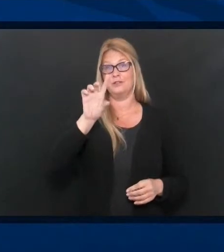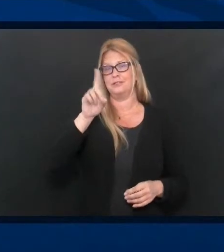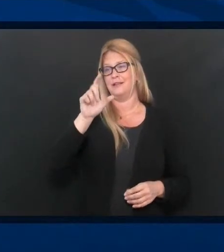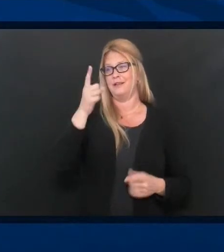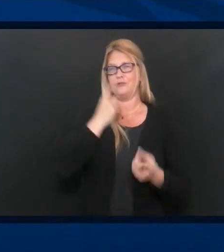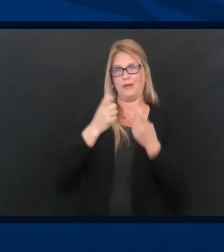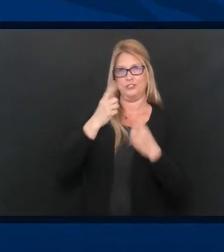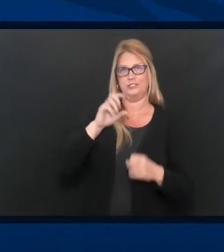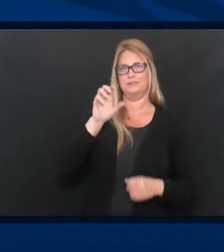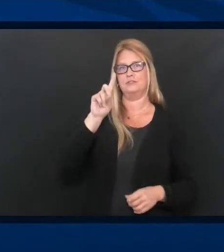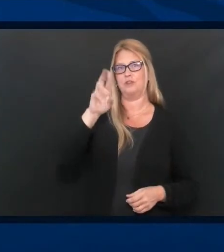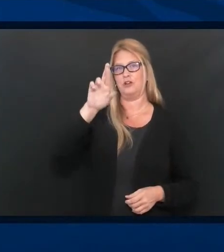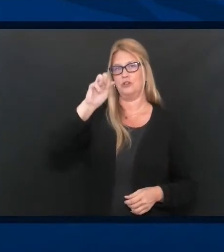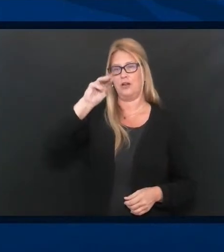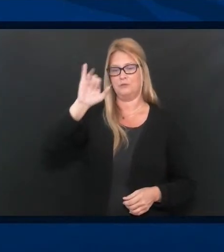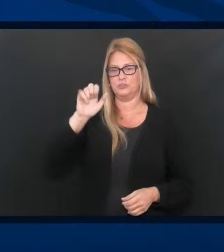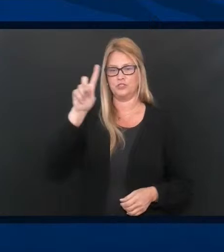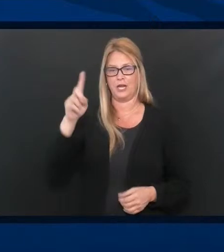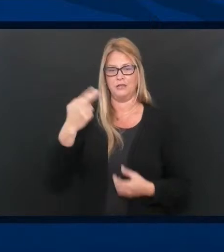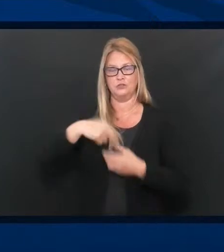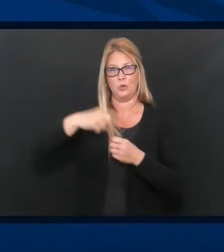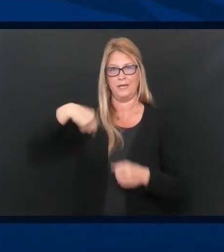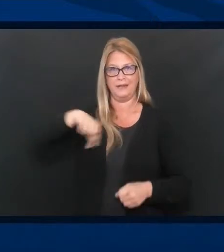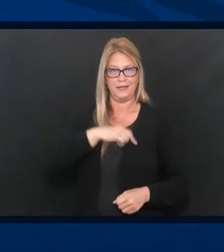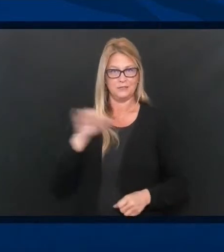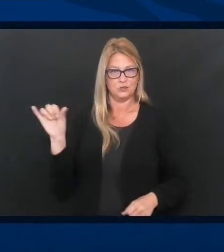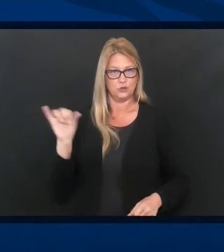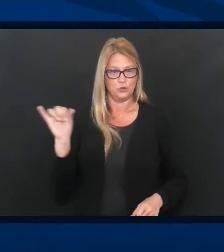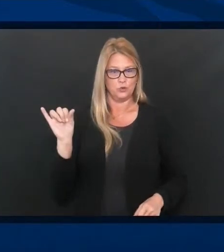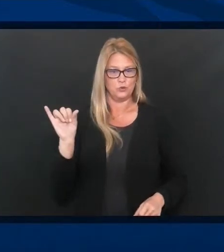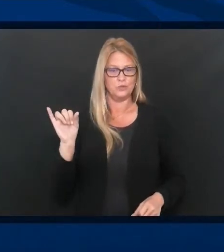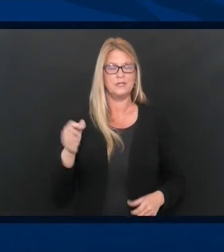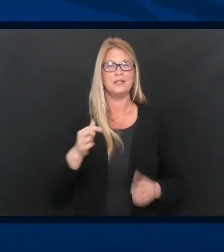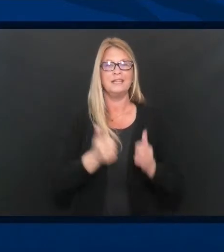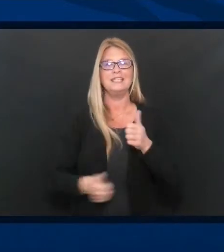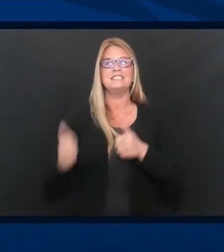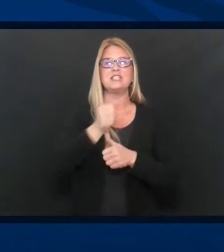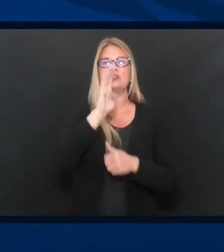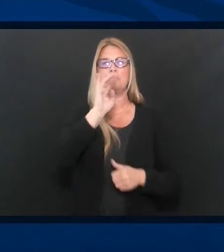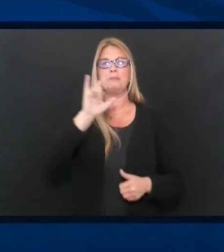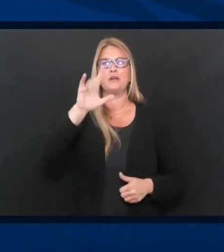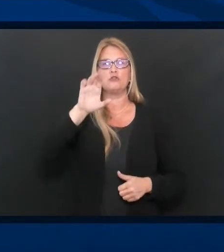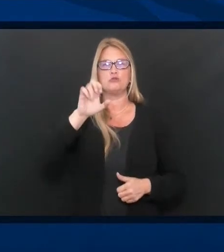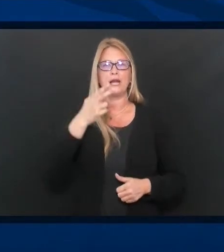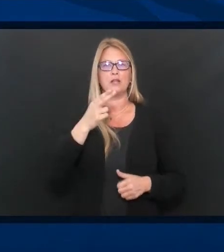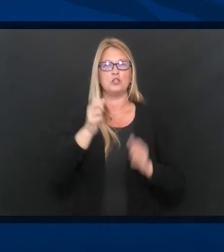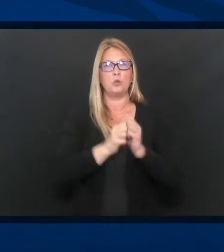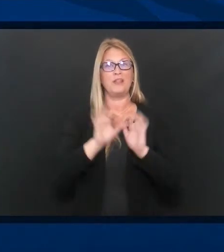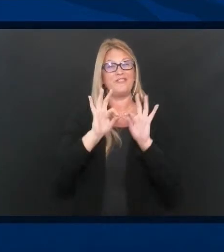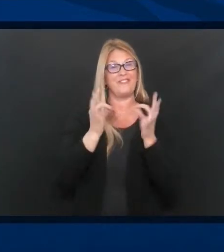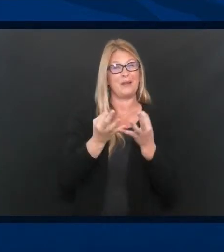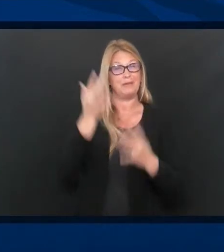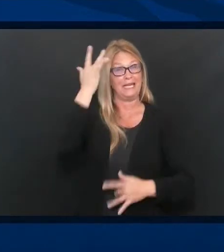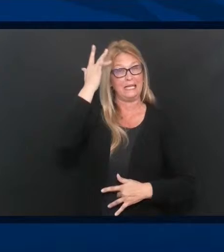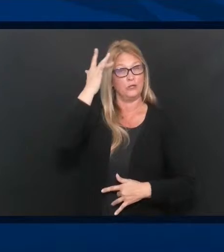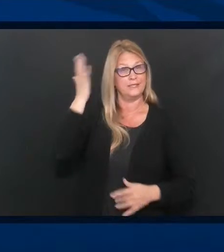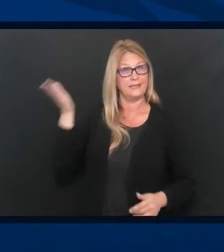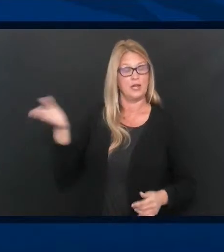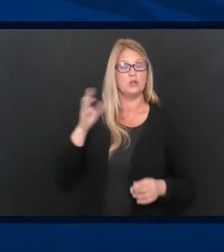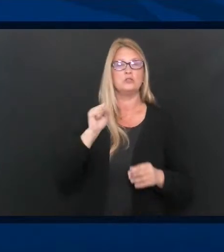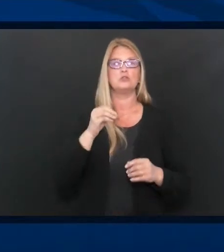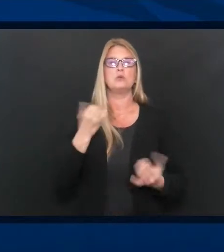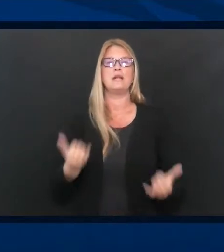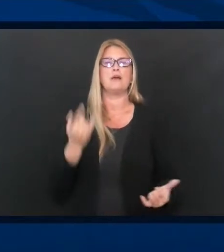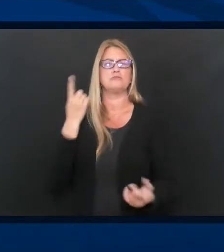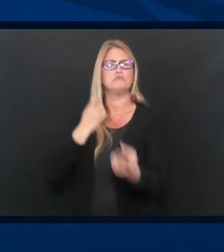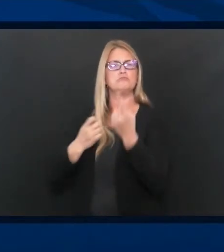our State Health Officer, are also joining us today and are available for questions. Secretary Bill Crouch is still out with a family illness. We will now go to questions from members